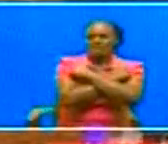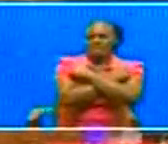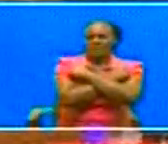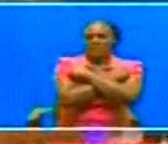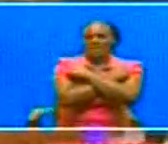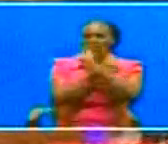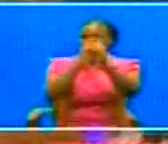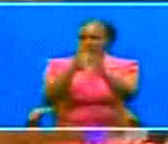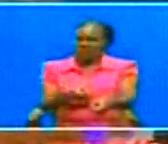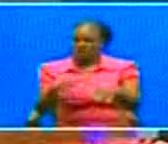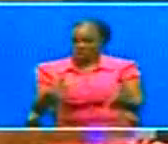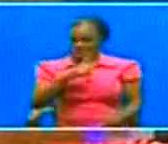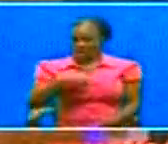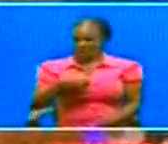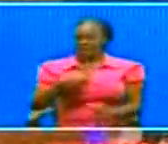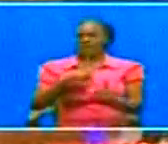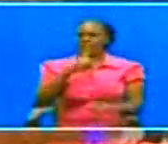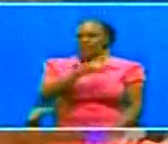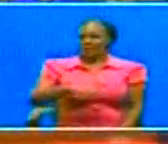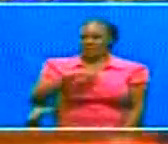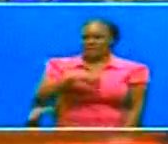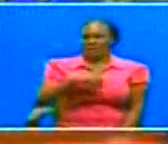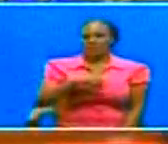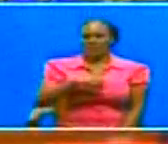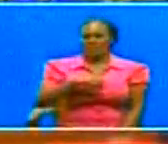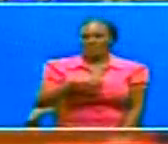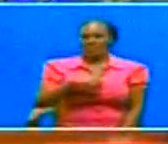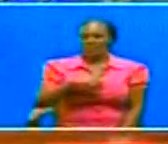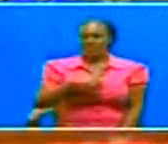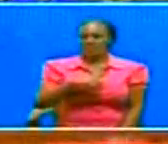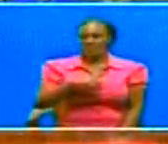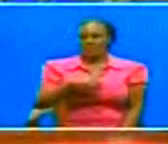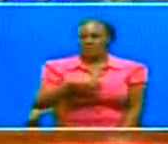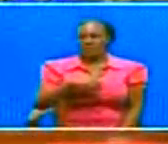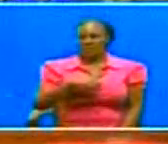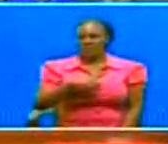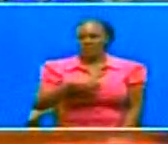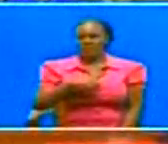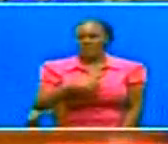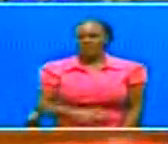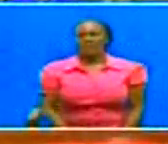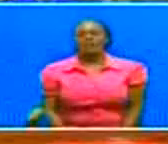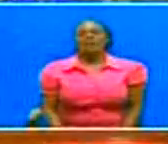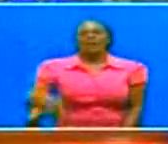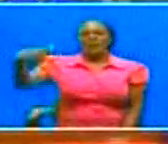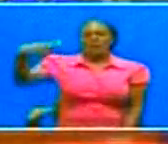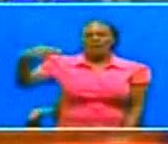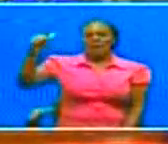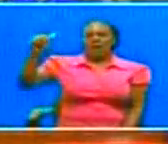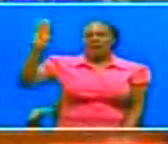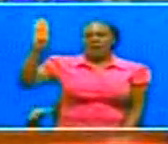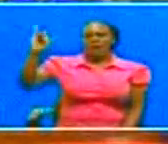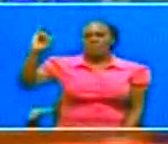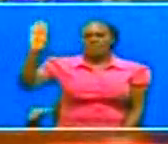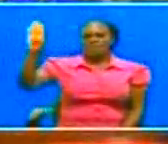Gift or luck? Luck. Luck of love. Love, what, something? Yeah. At Habida is a Twitter handle.